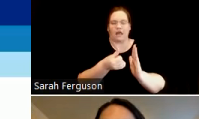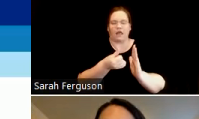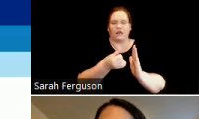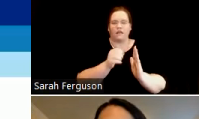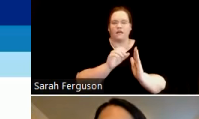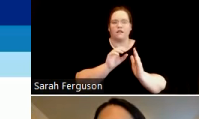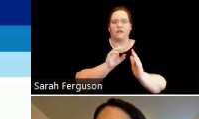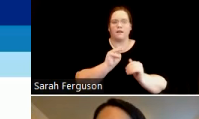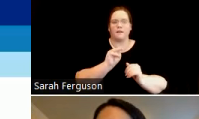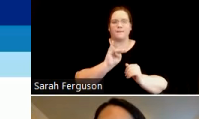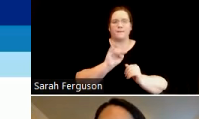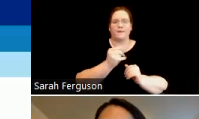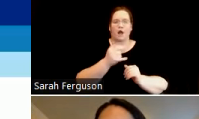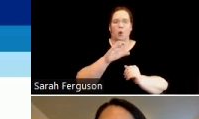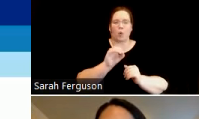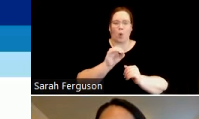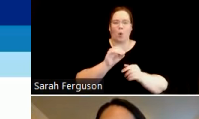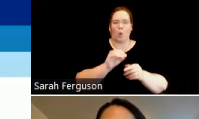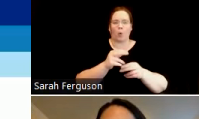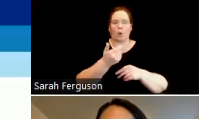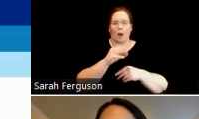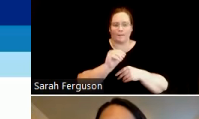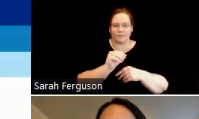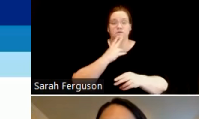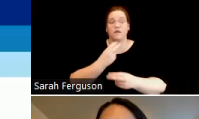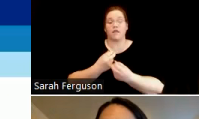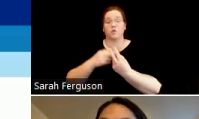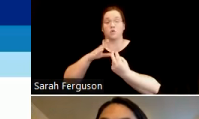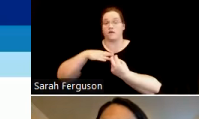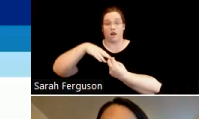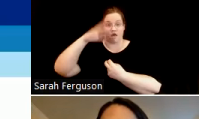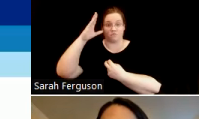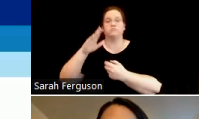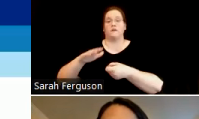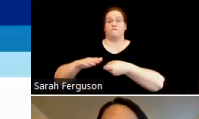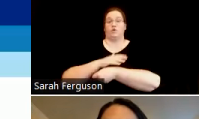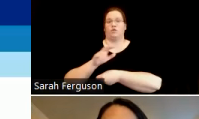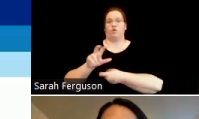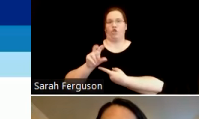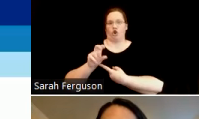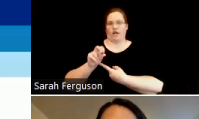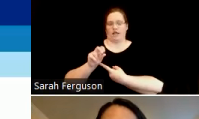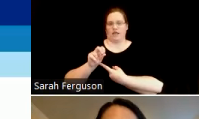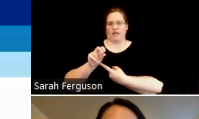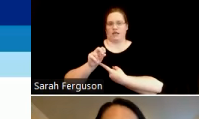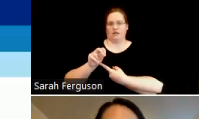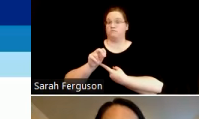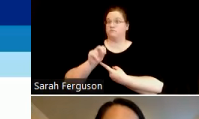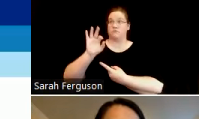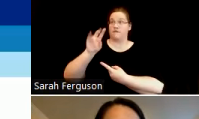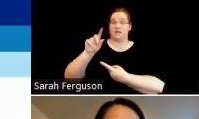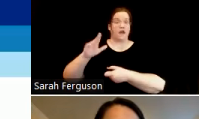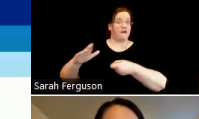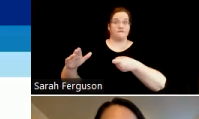12 and above, so 12 years old and adults will receive 30 micrograms, which now has full FDA approval.